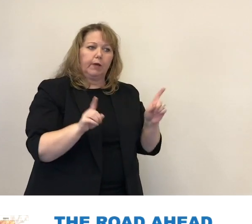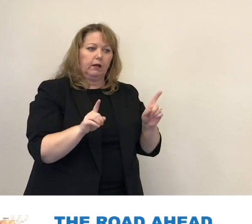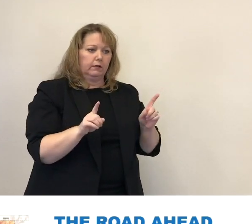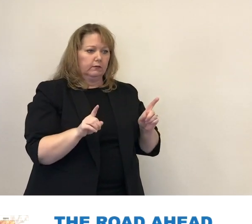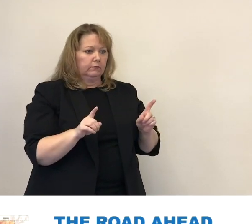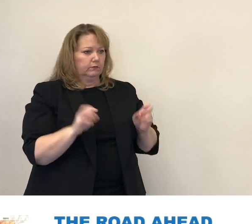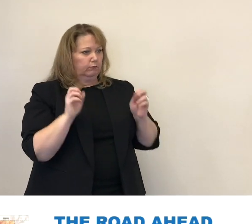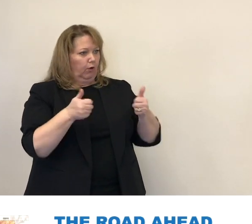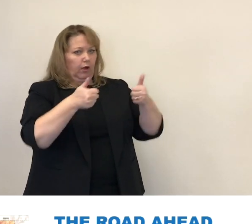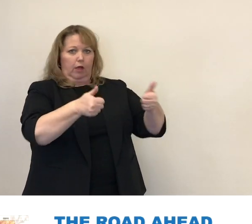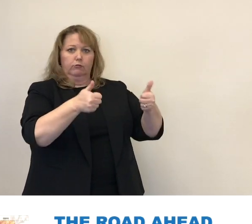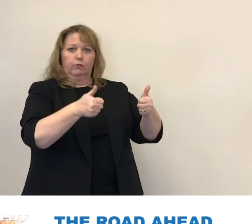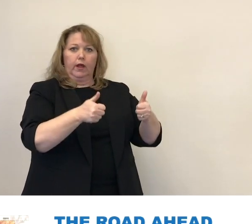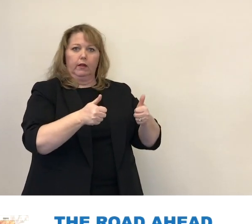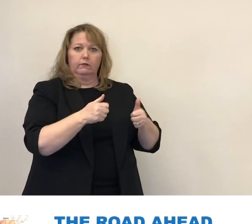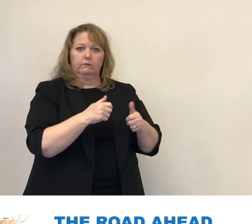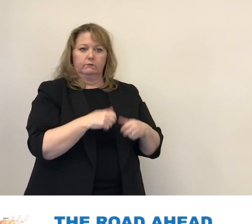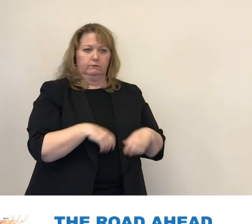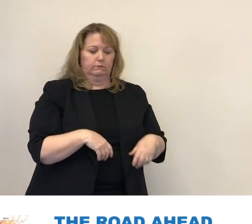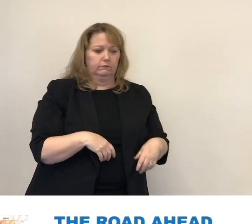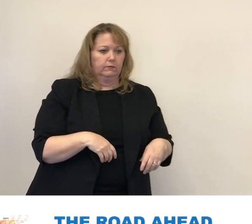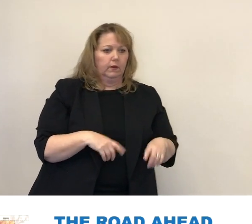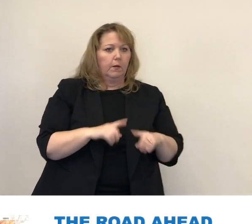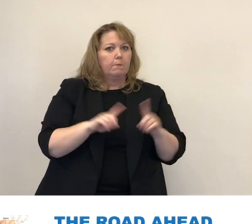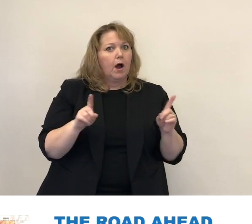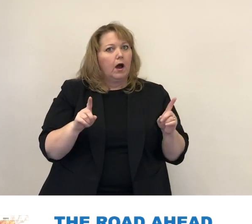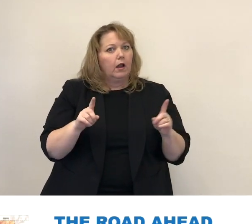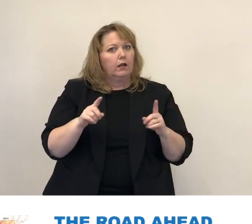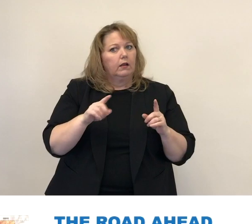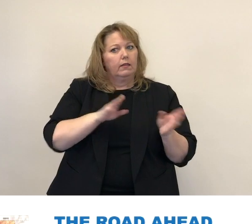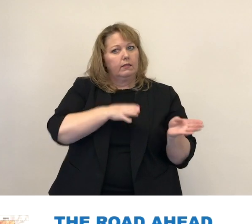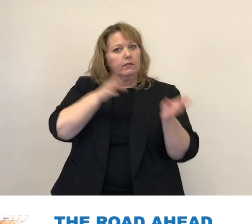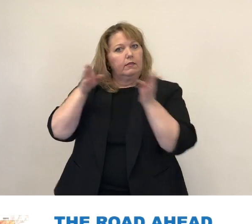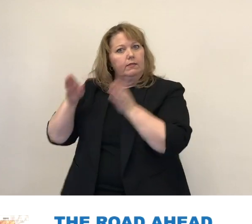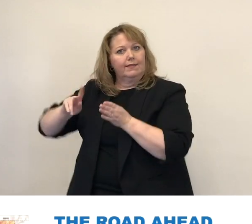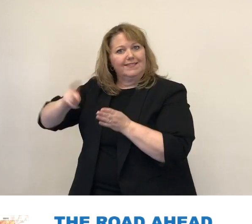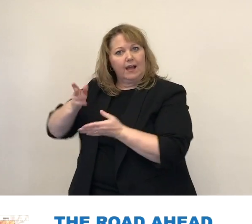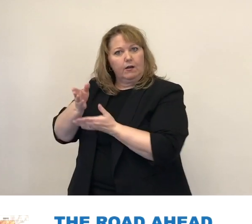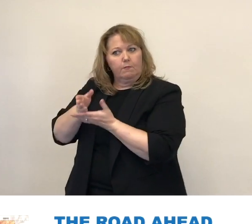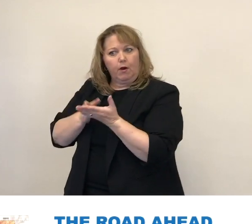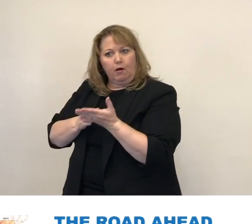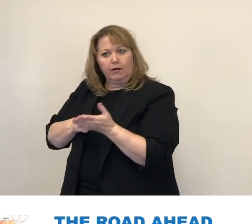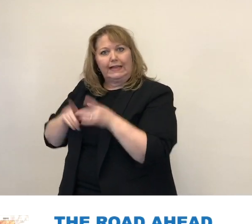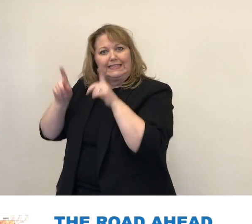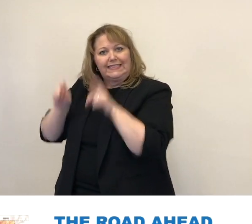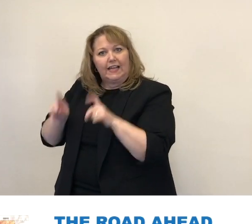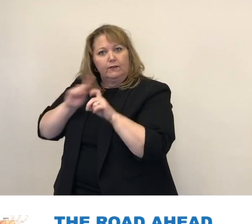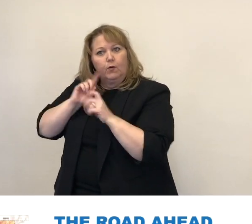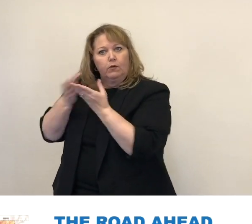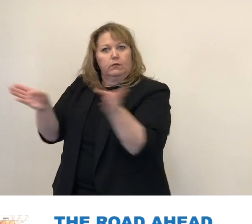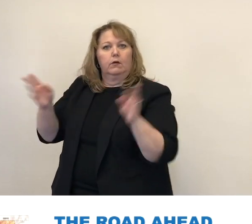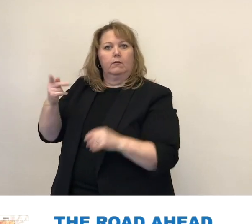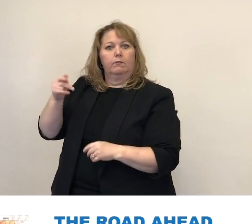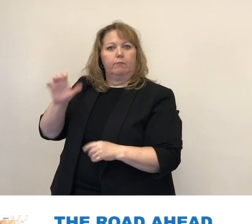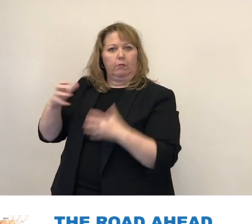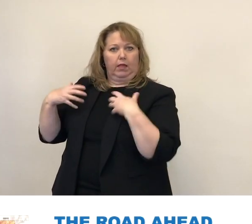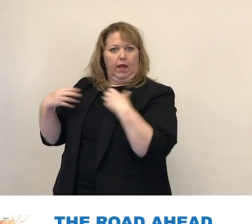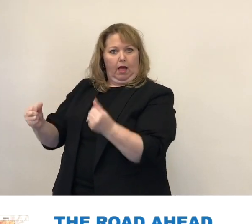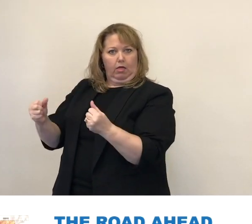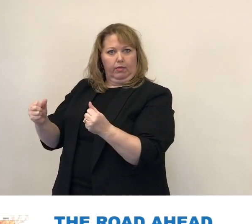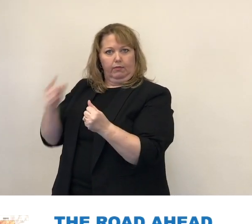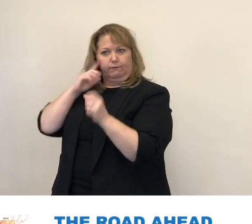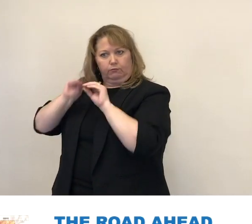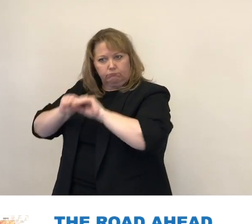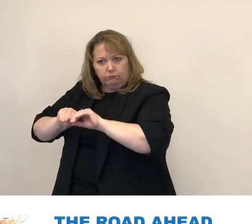well, gee, testing might become less important. It becomes more important. And so we have to press on the gas pedal and get even more testing